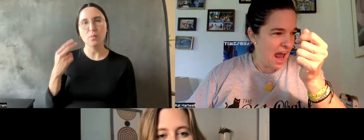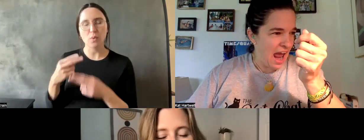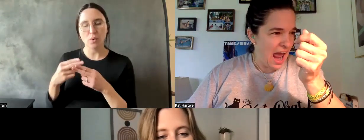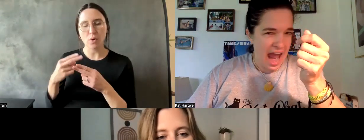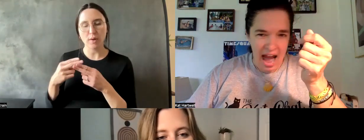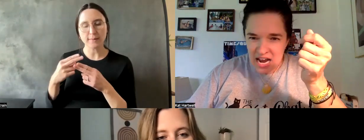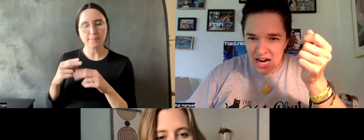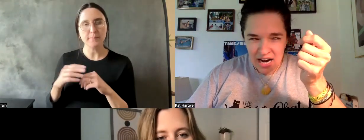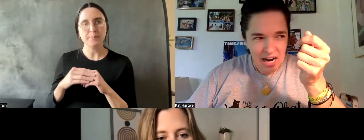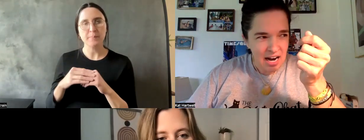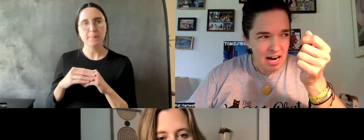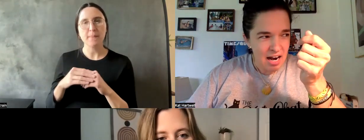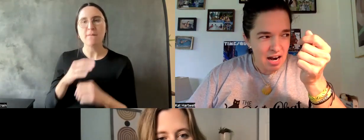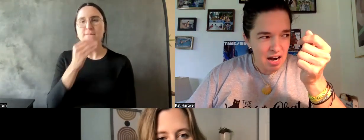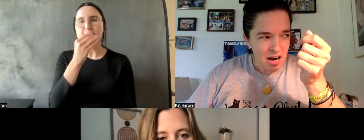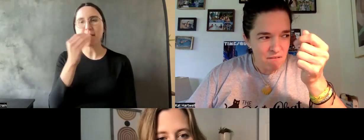in the Attic.